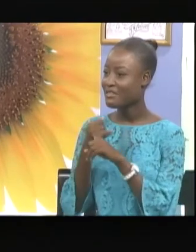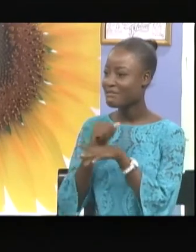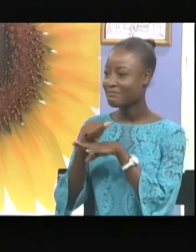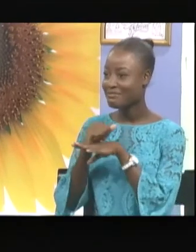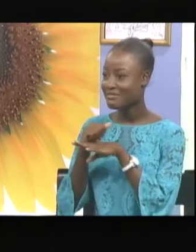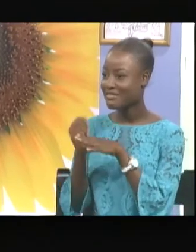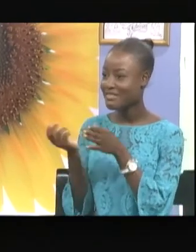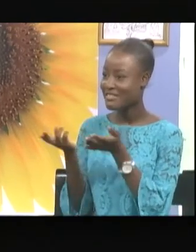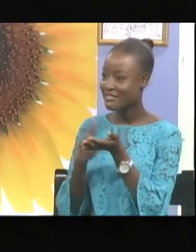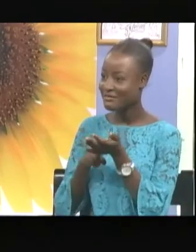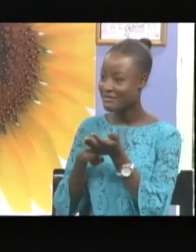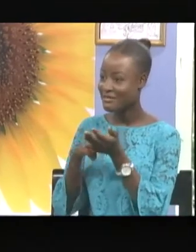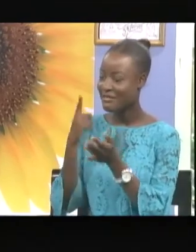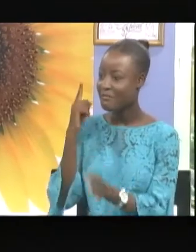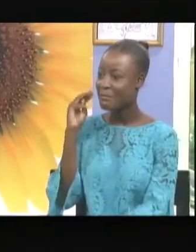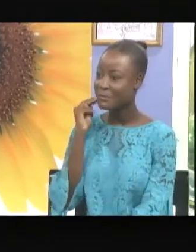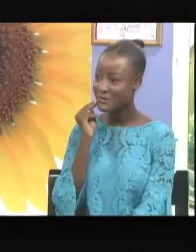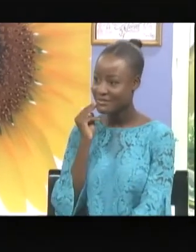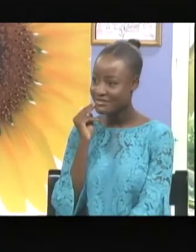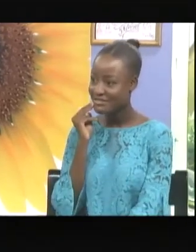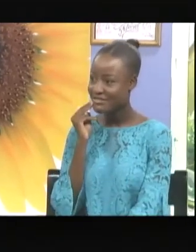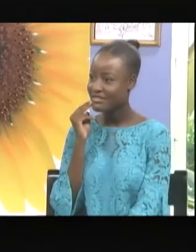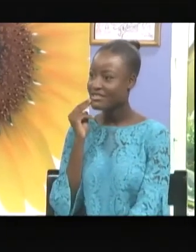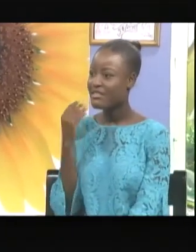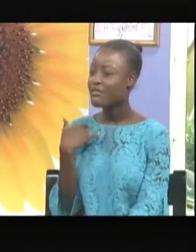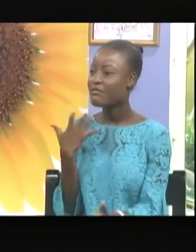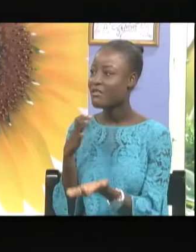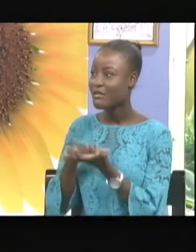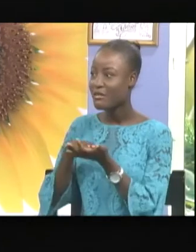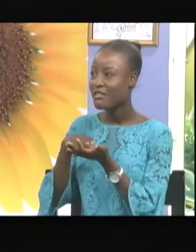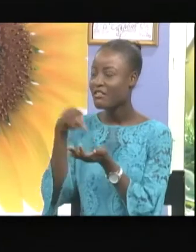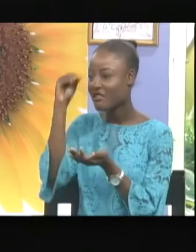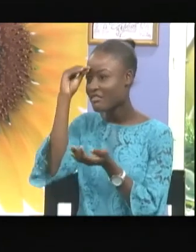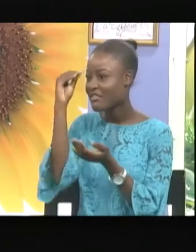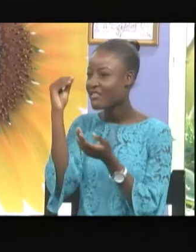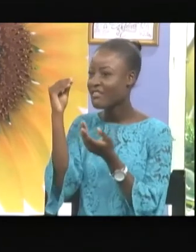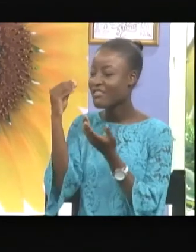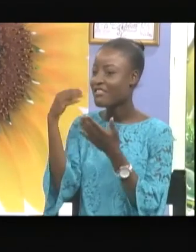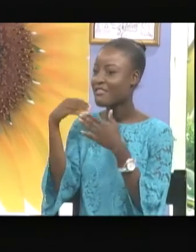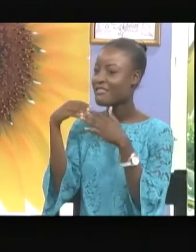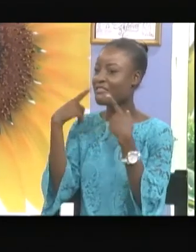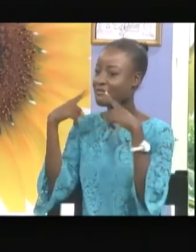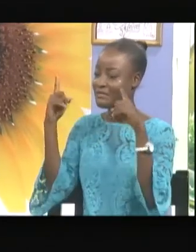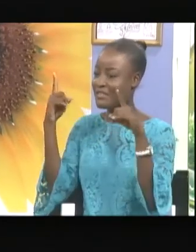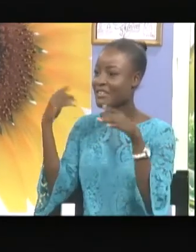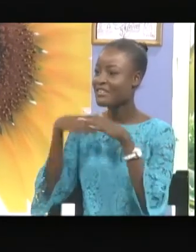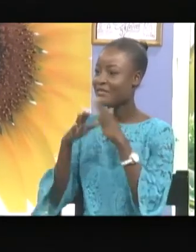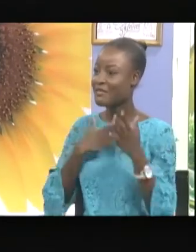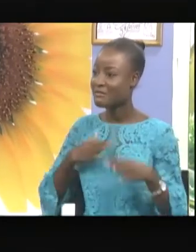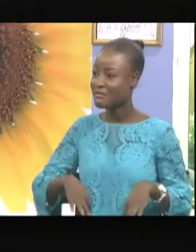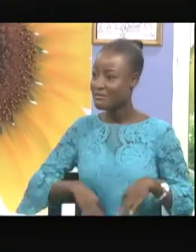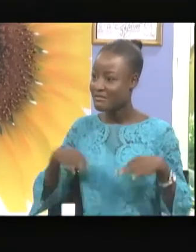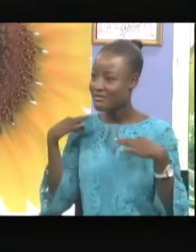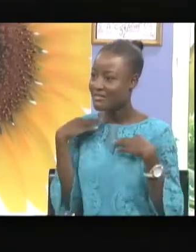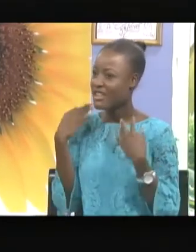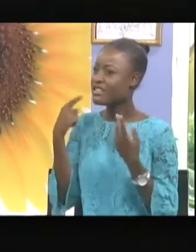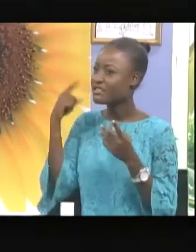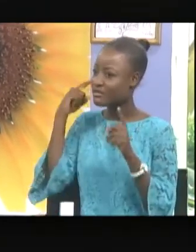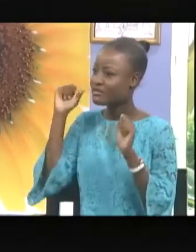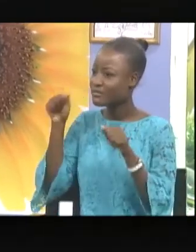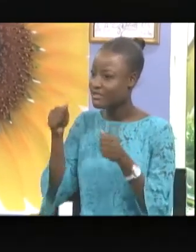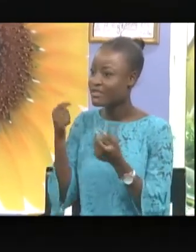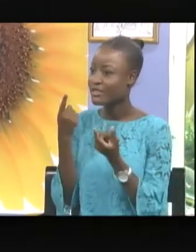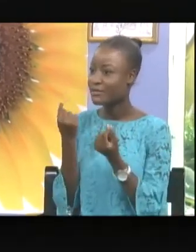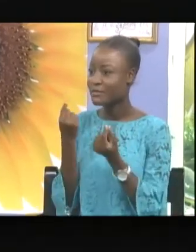I came from training with modeling. I saw it on the movie, I want to